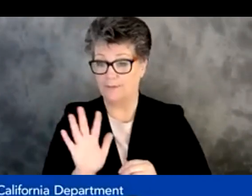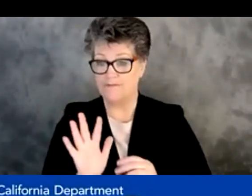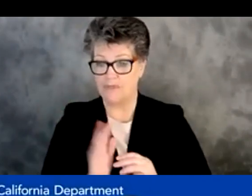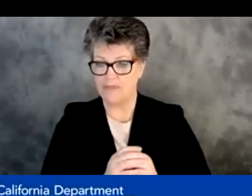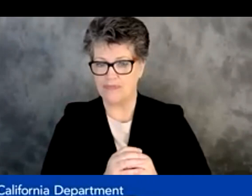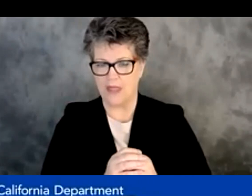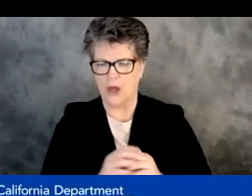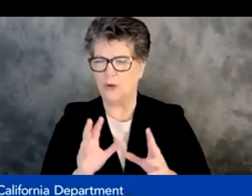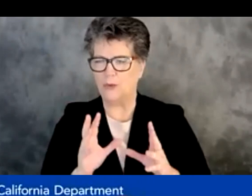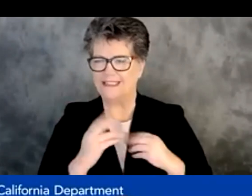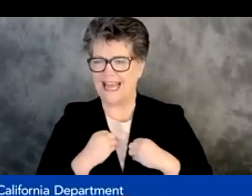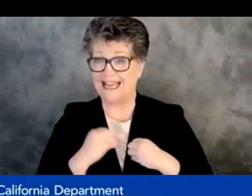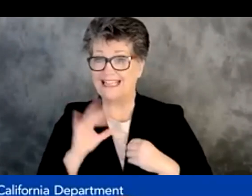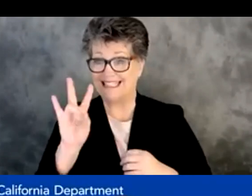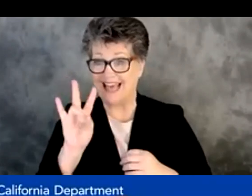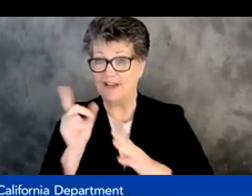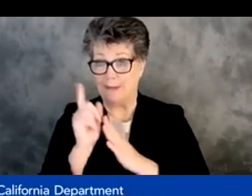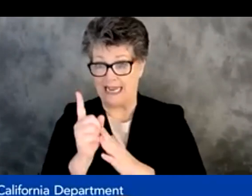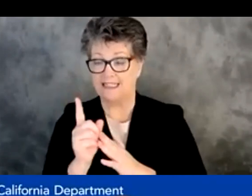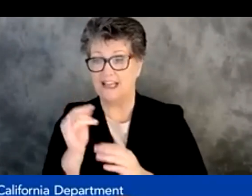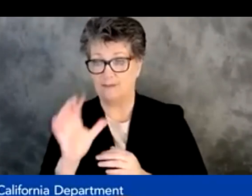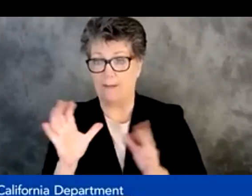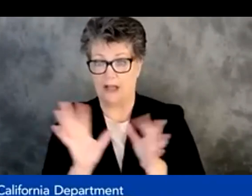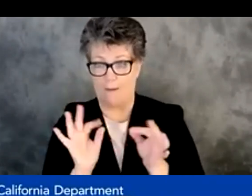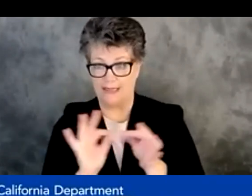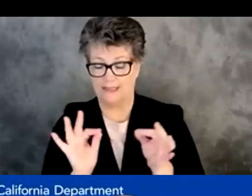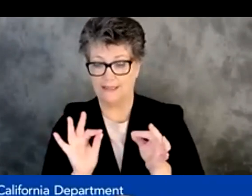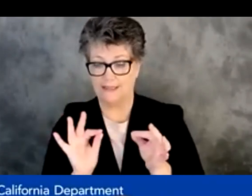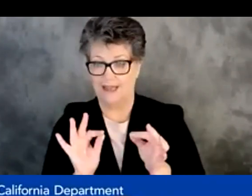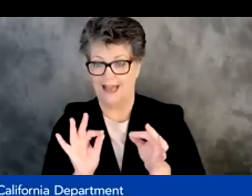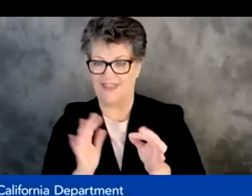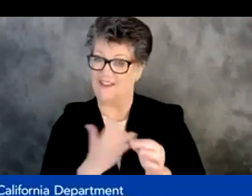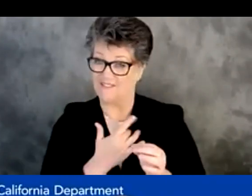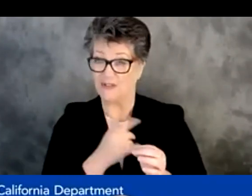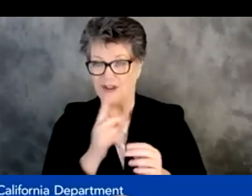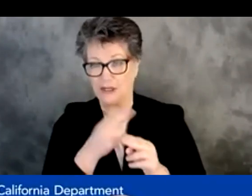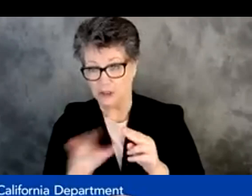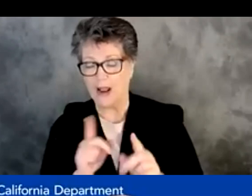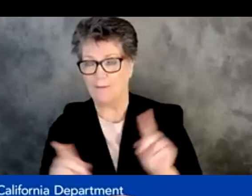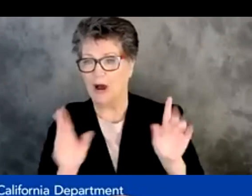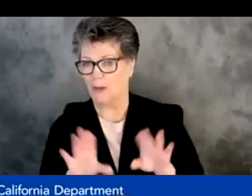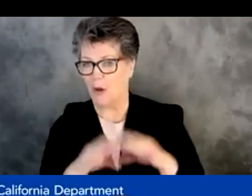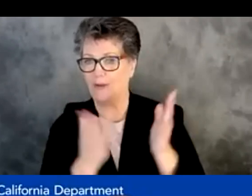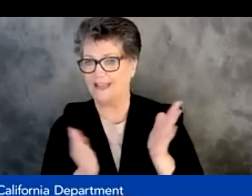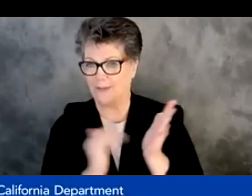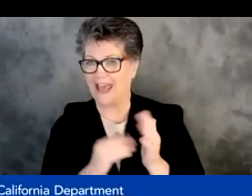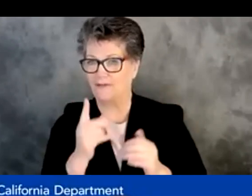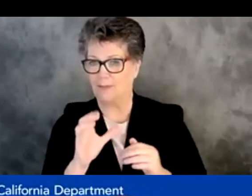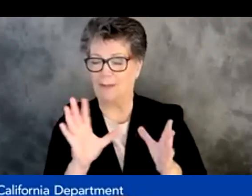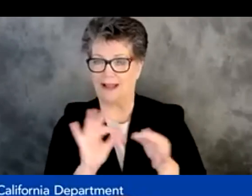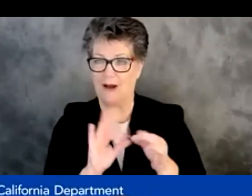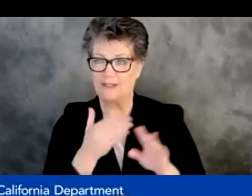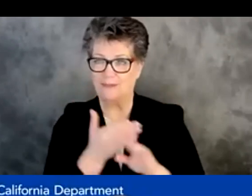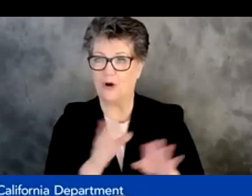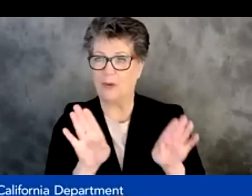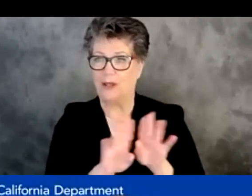we will take 7 minutes of public comment, which feels very, very short, but we will open it again to public comment before we